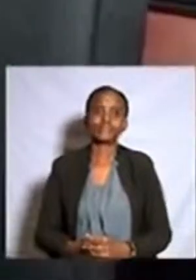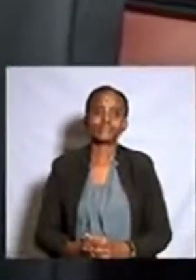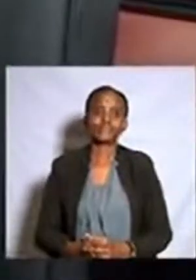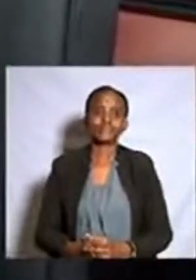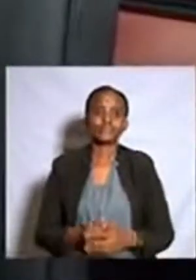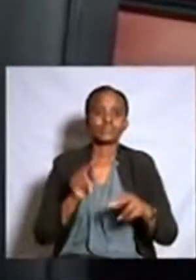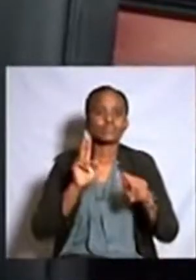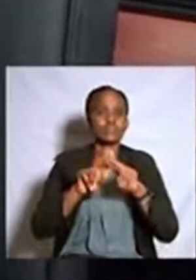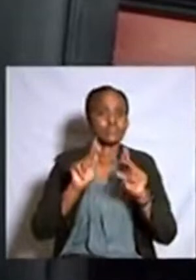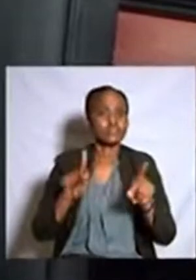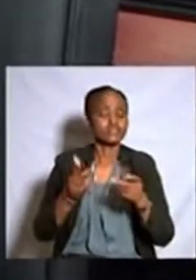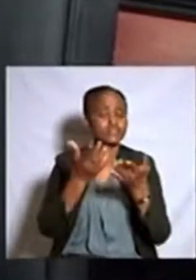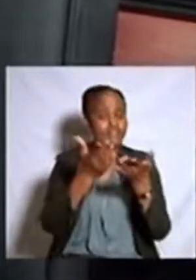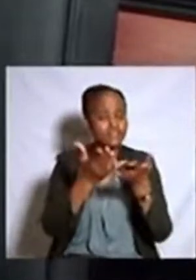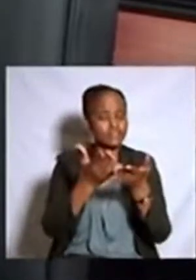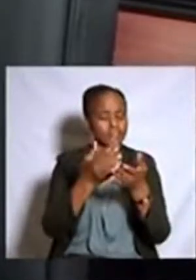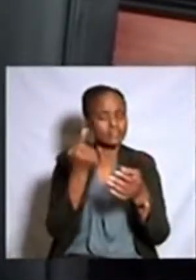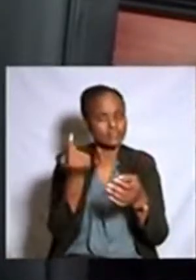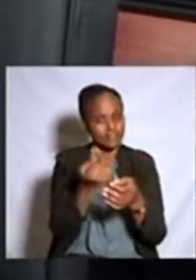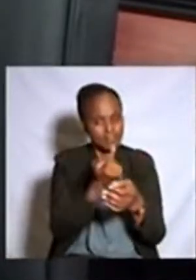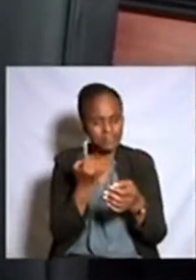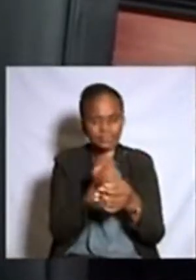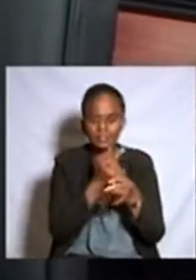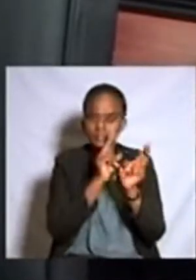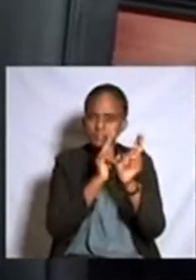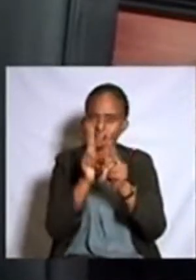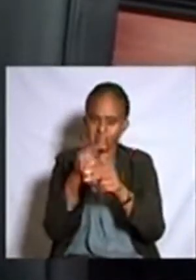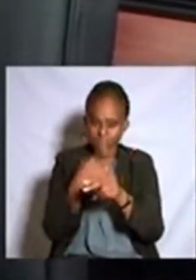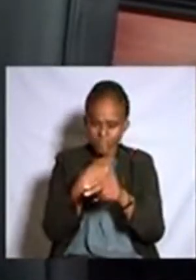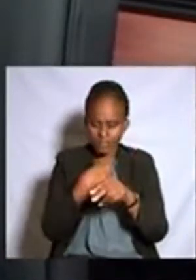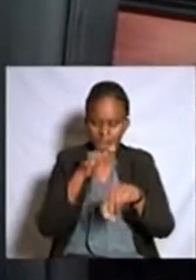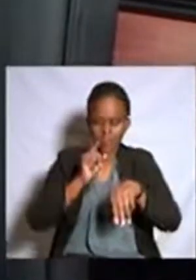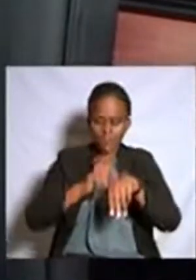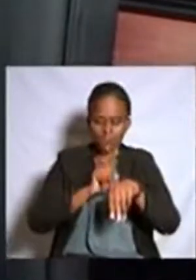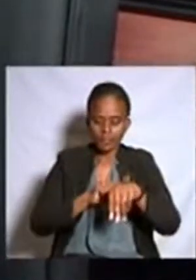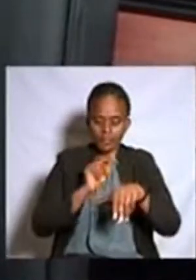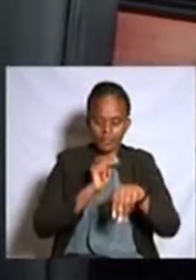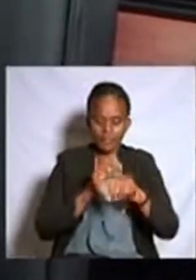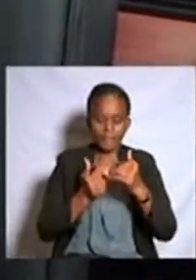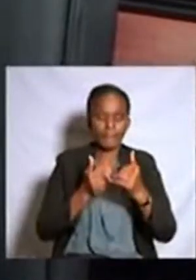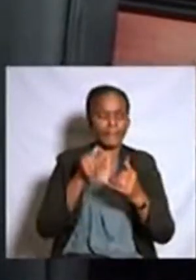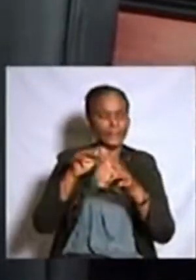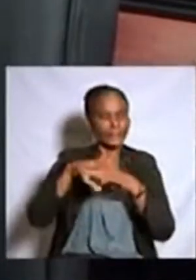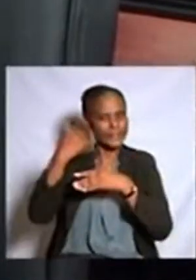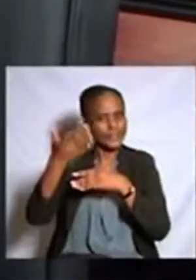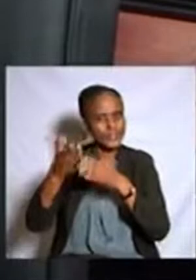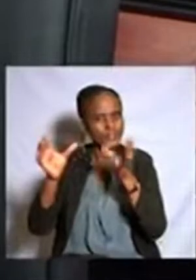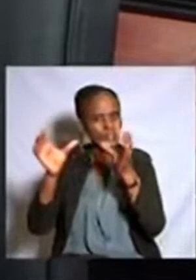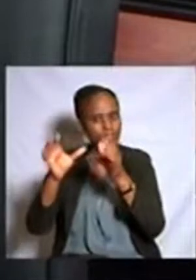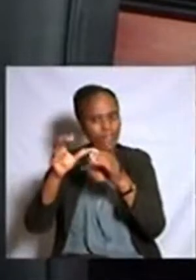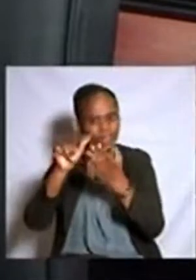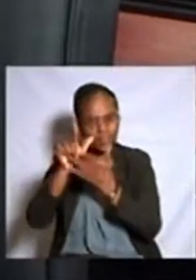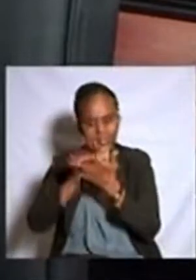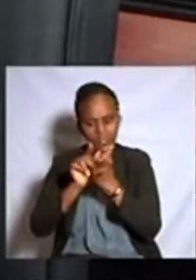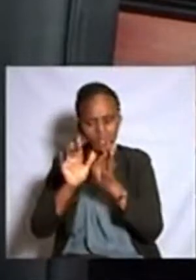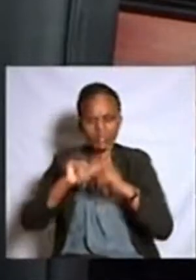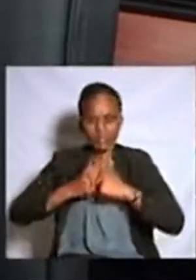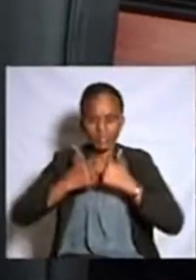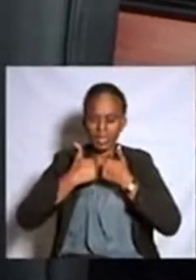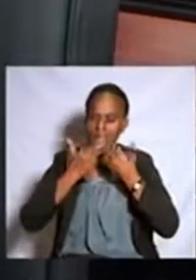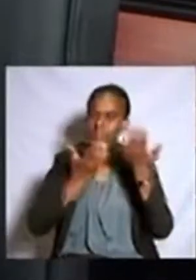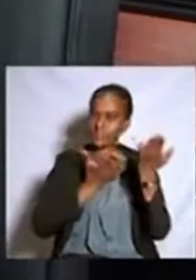Through the Chair. So just to respond that at the point of engaging external counsel, we do have service level